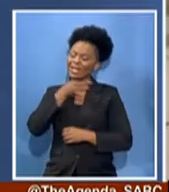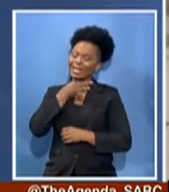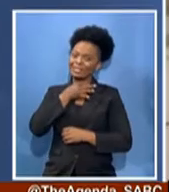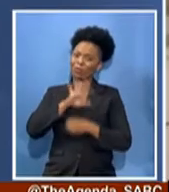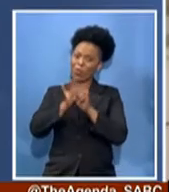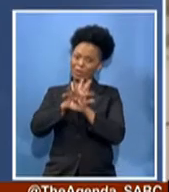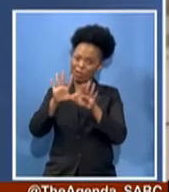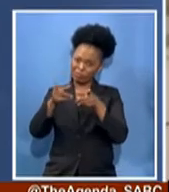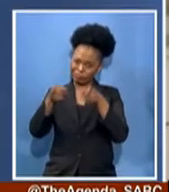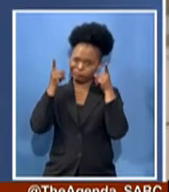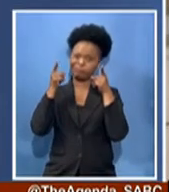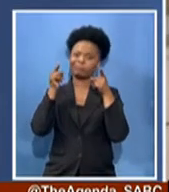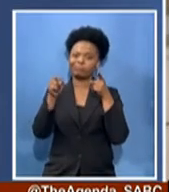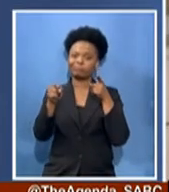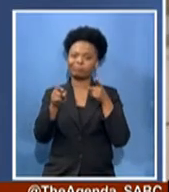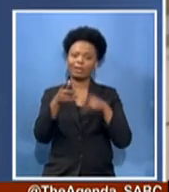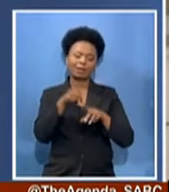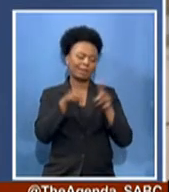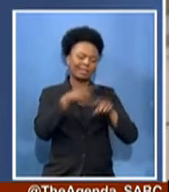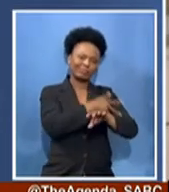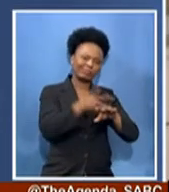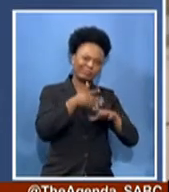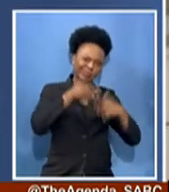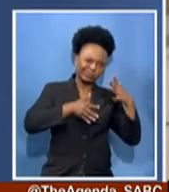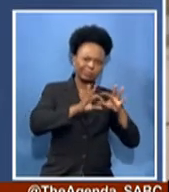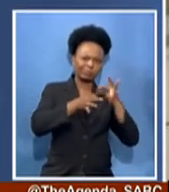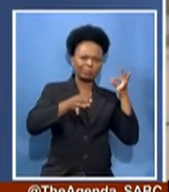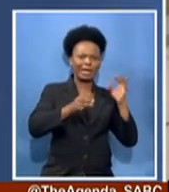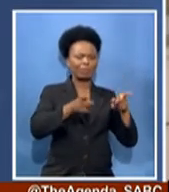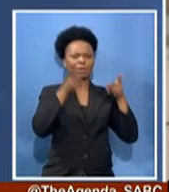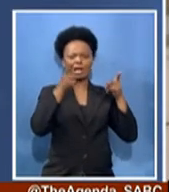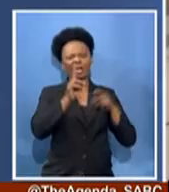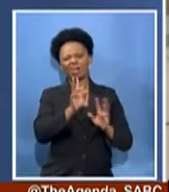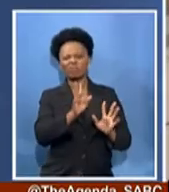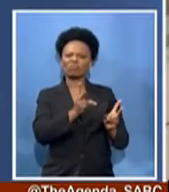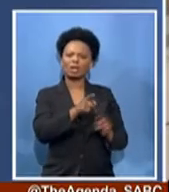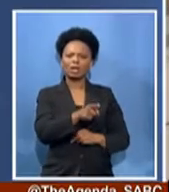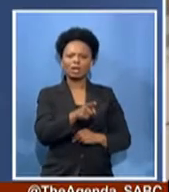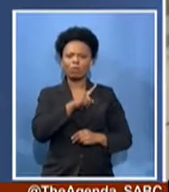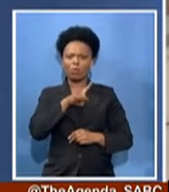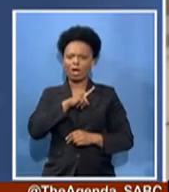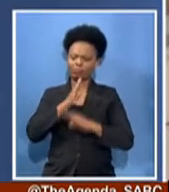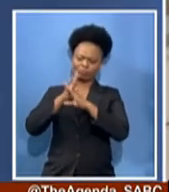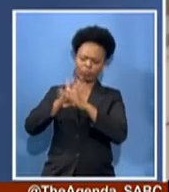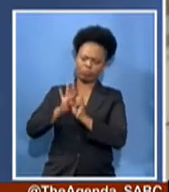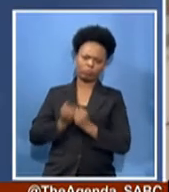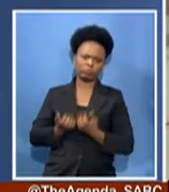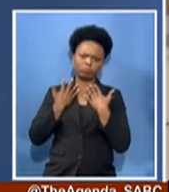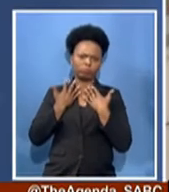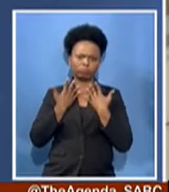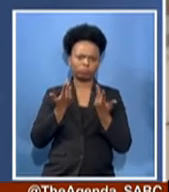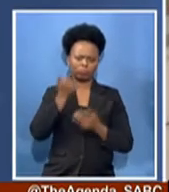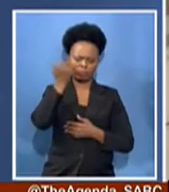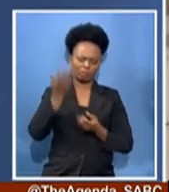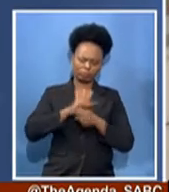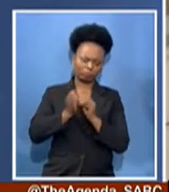issue. Nobody wants to get COVID, and we don't yet know whether we're going to have this third wave and when it's coming. So the sooner we can